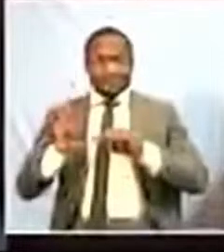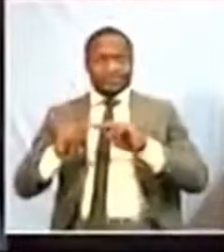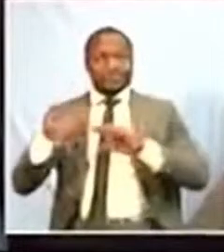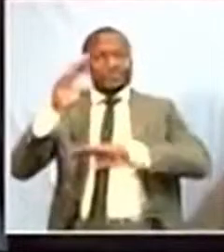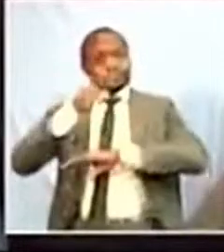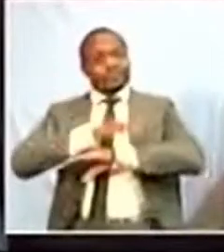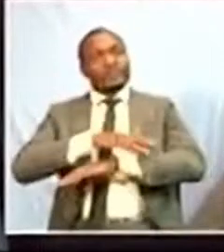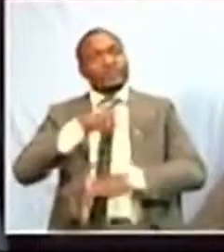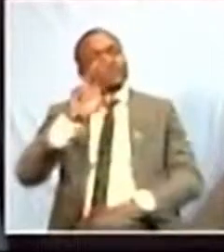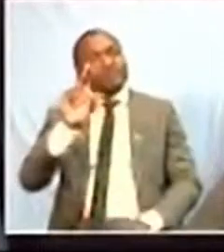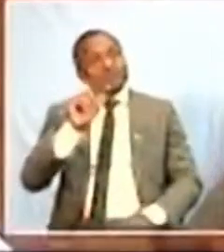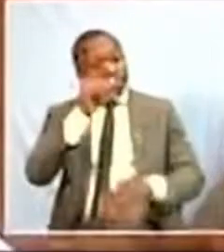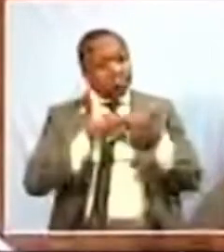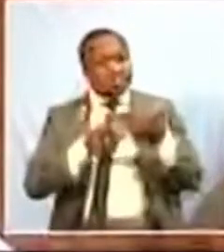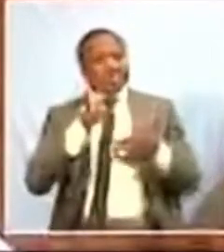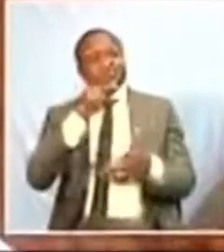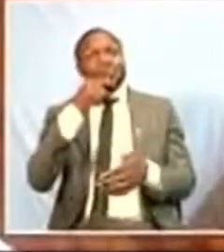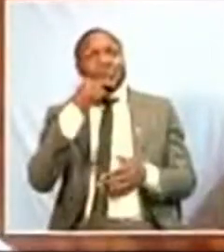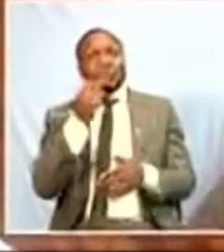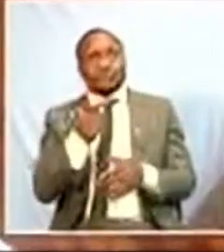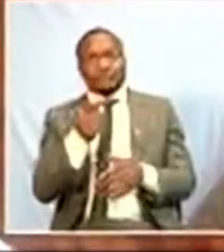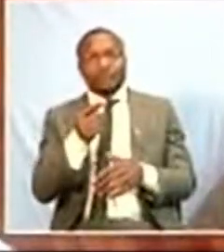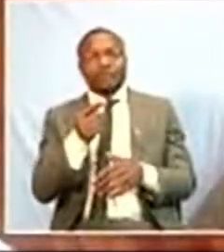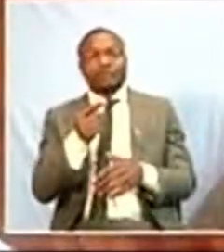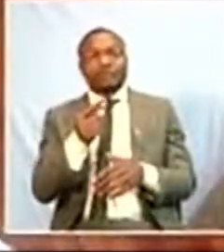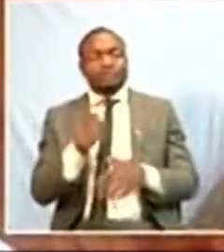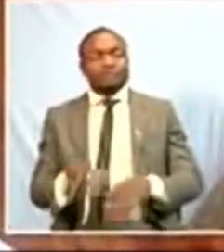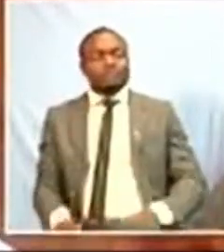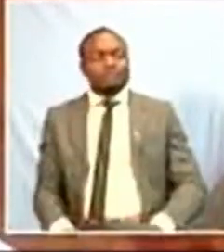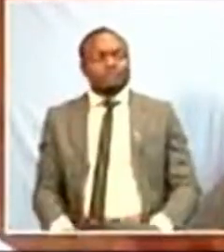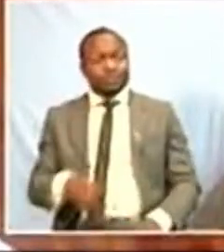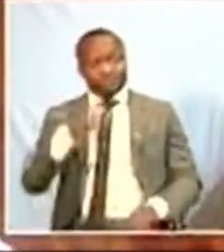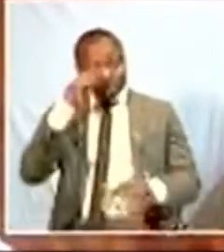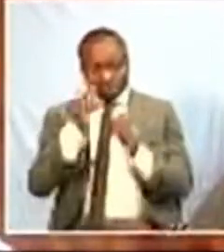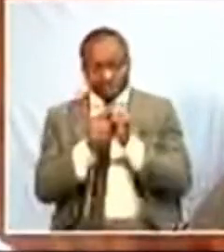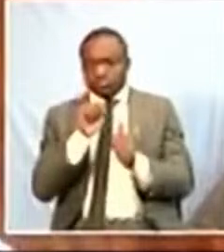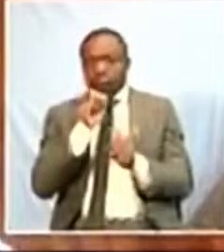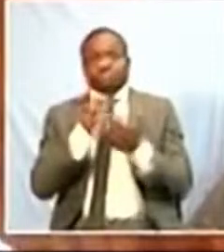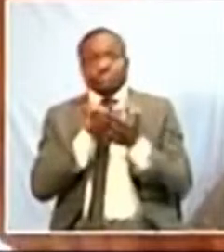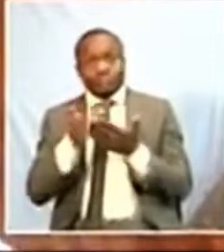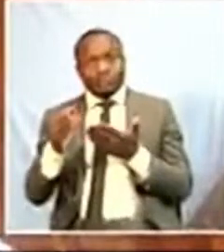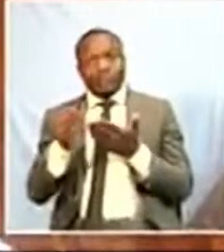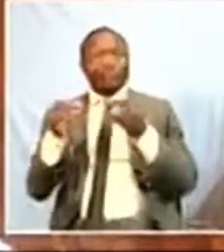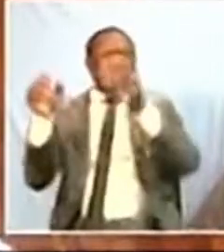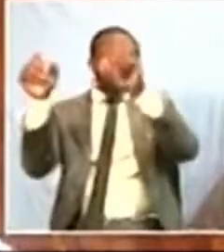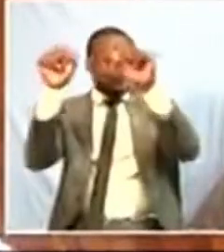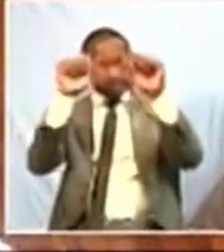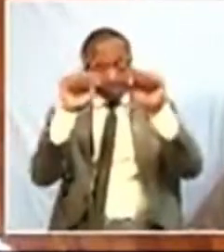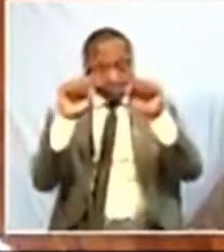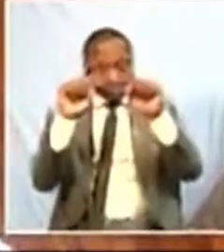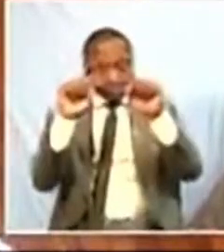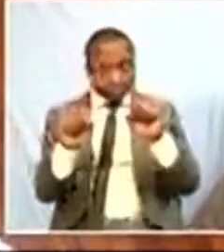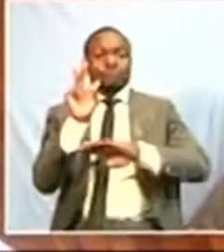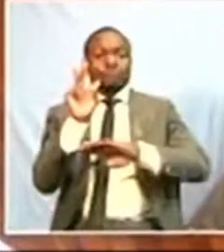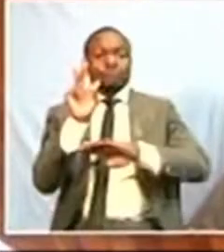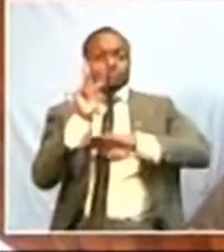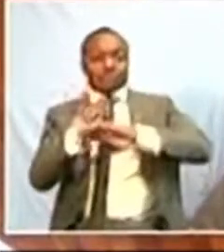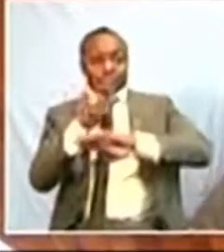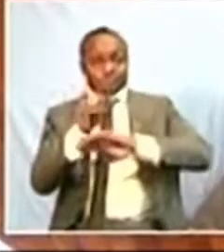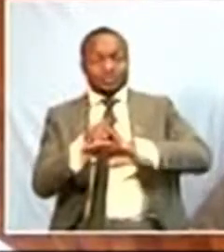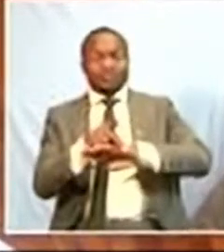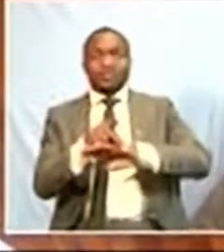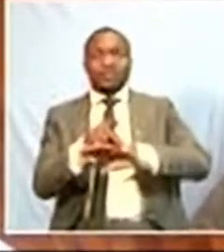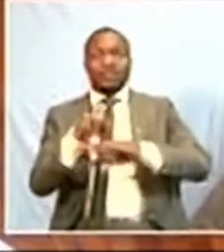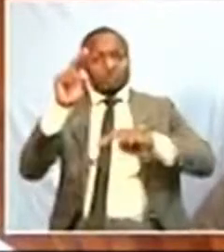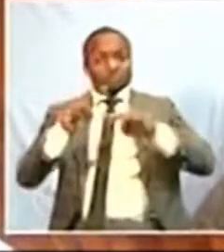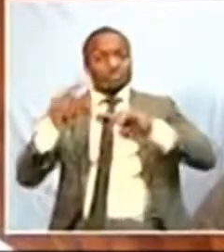were. No, what you are saying that actually the basis was that because it did not fail on the structural projects, it was